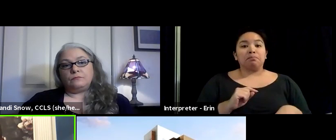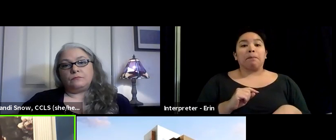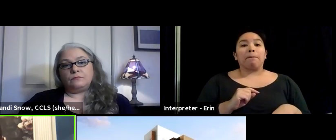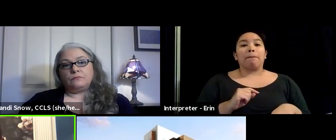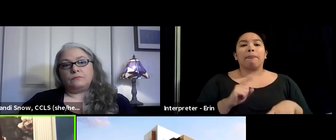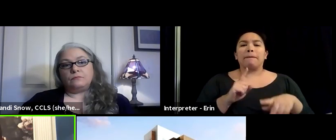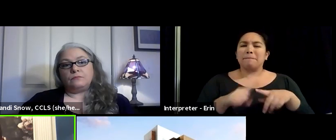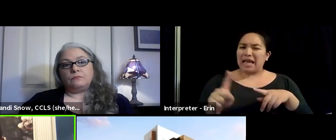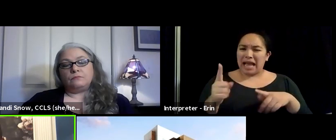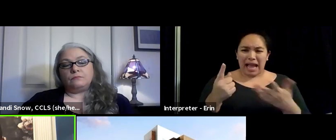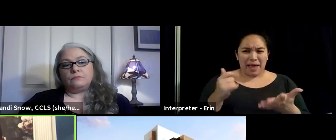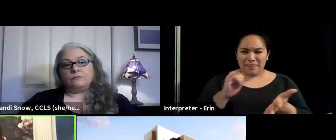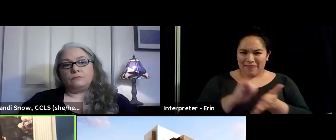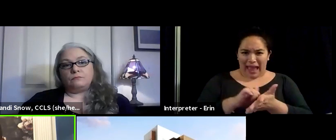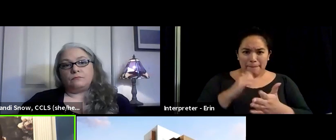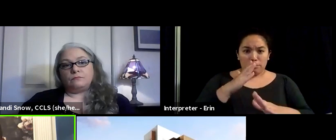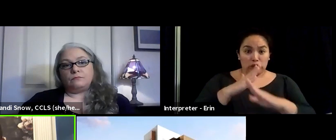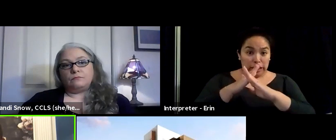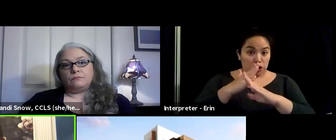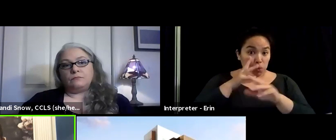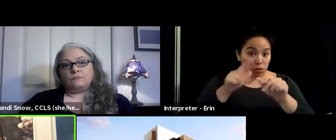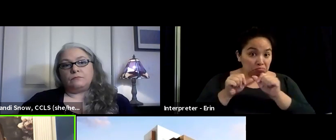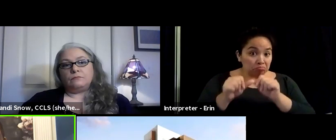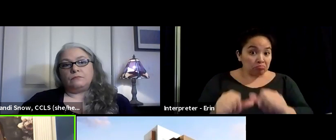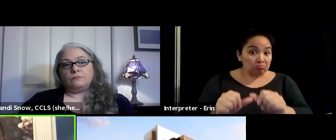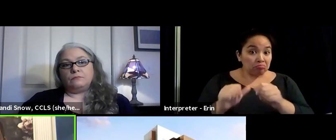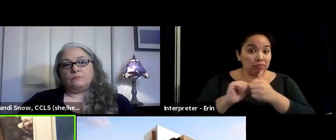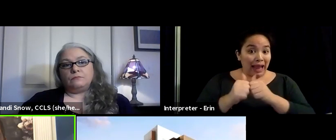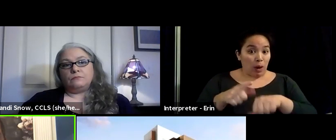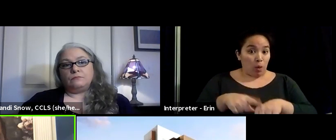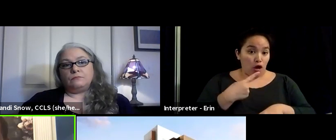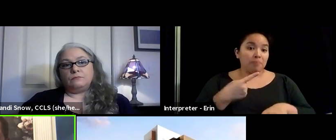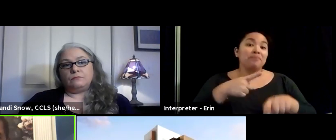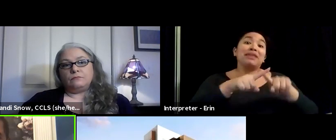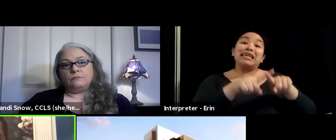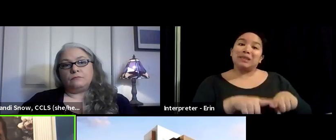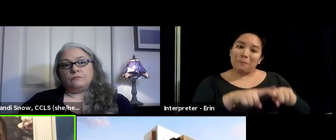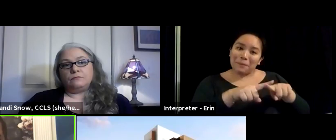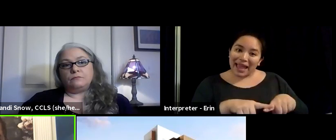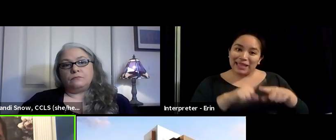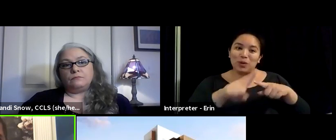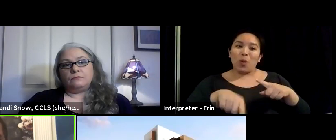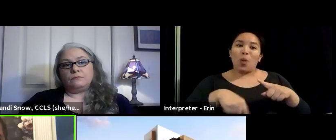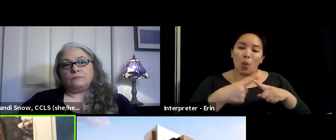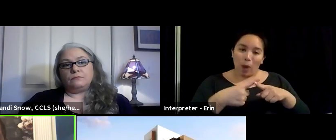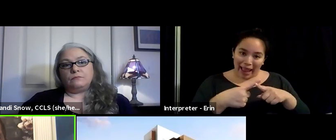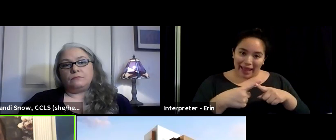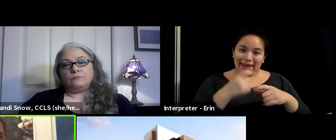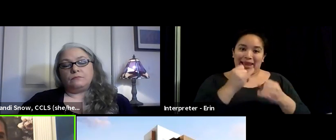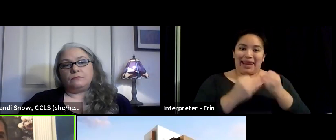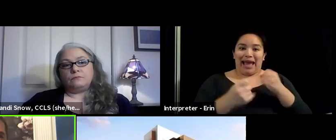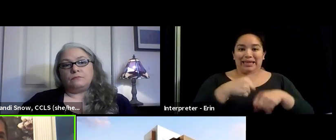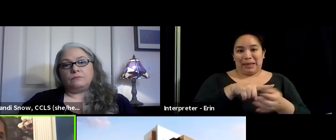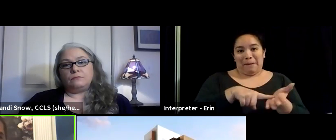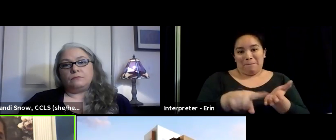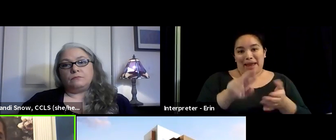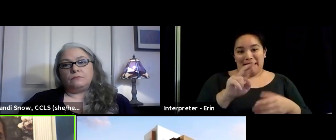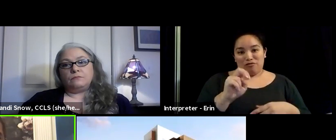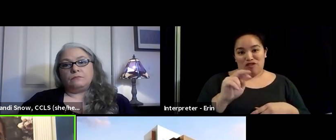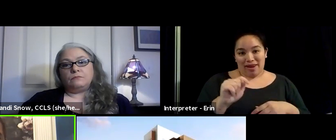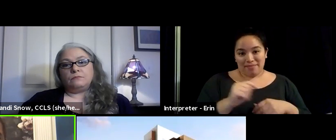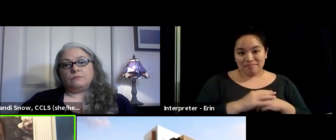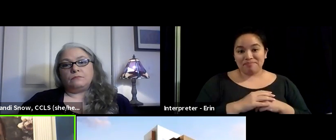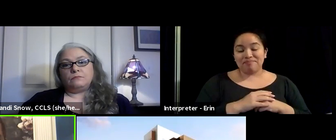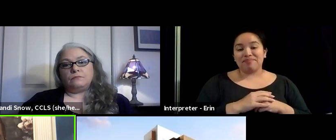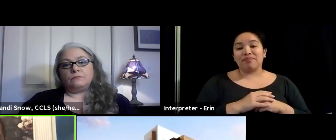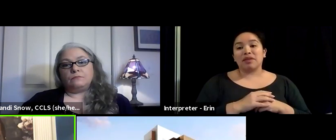long does that protection last? It depends on when this tenant stopped being able to pay rent. For